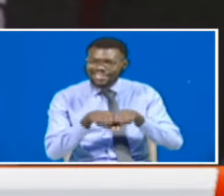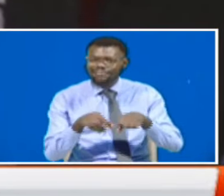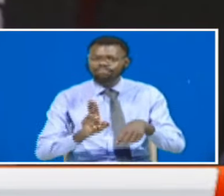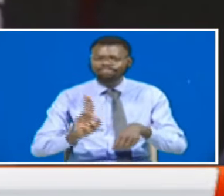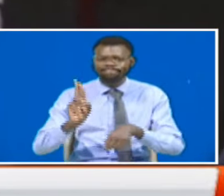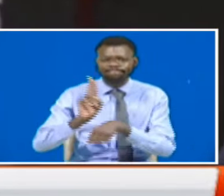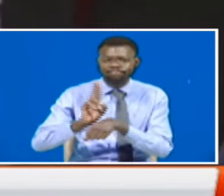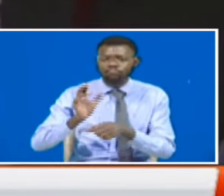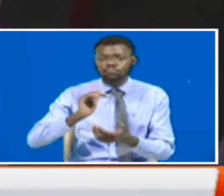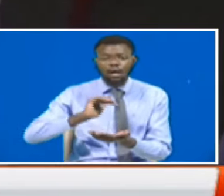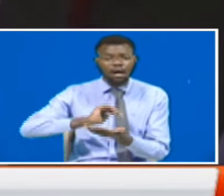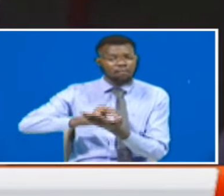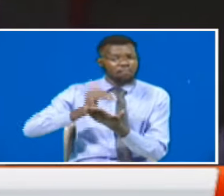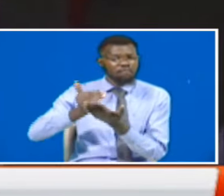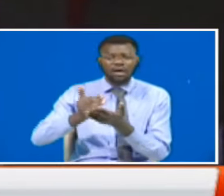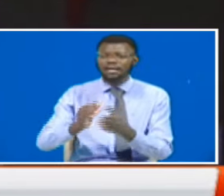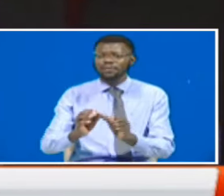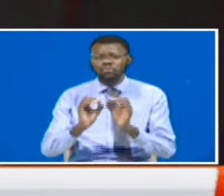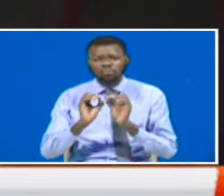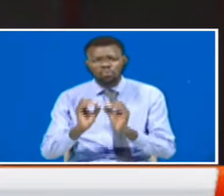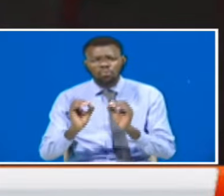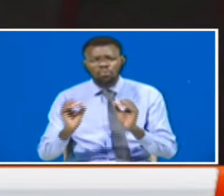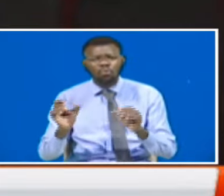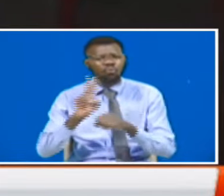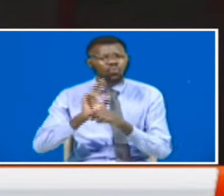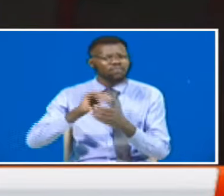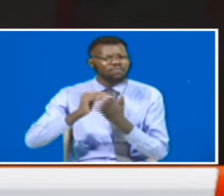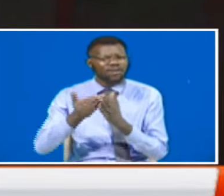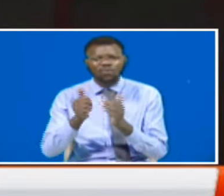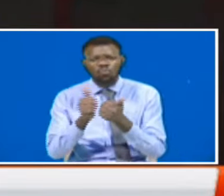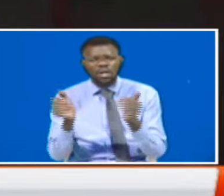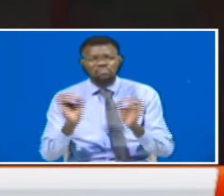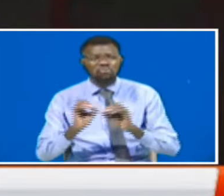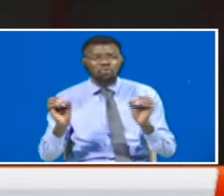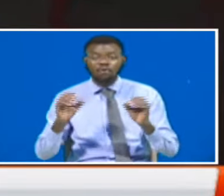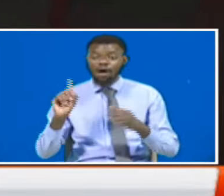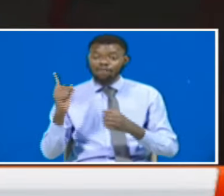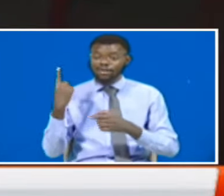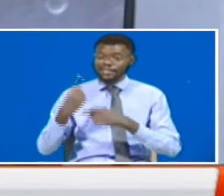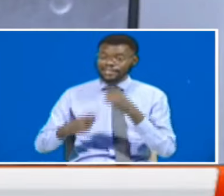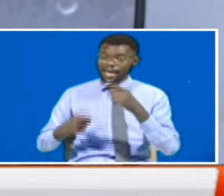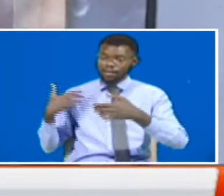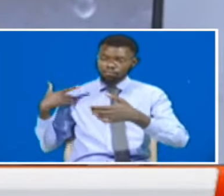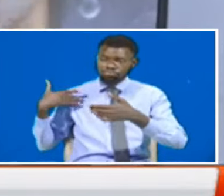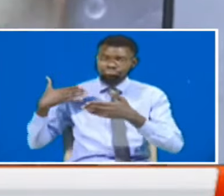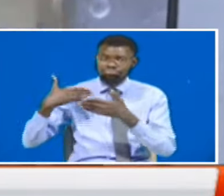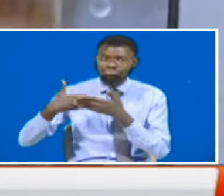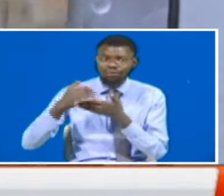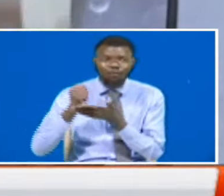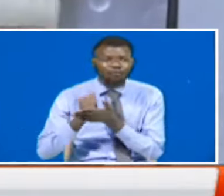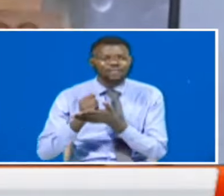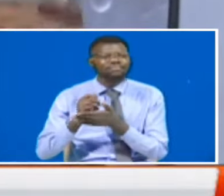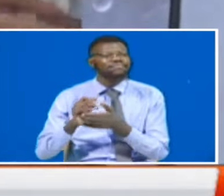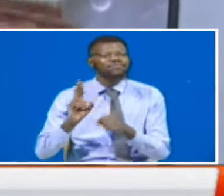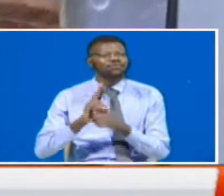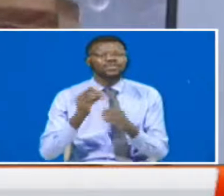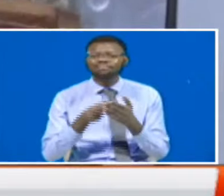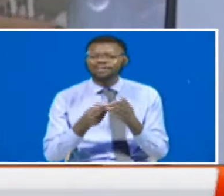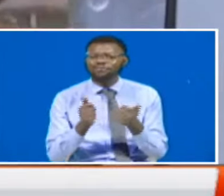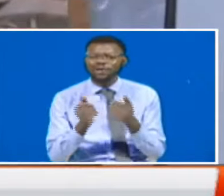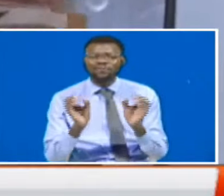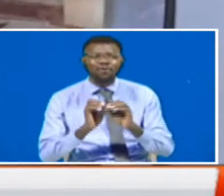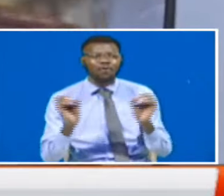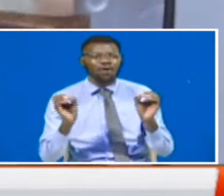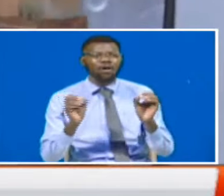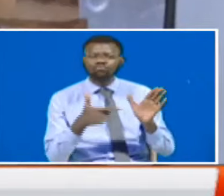mismanagement of the public's hard-earned money during his first year in office. In the report, Gathungu reveals